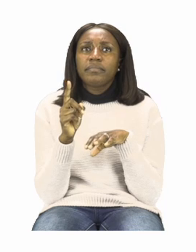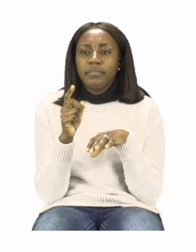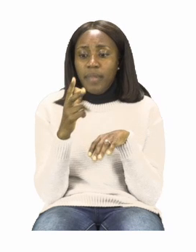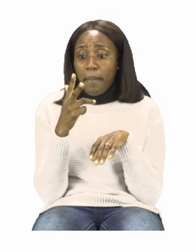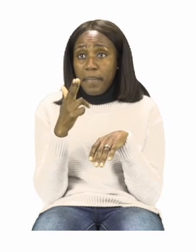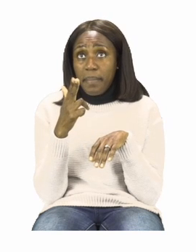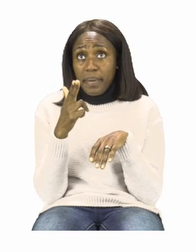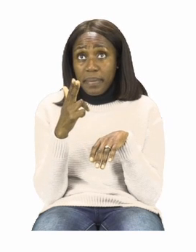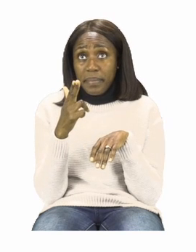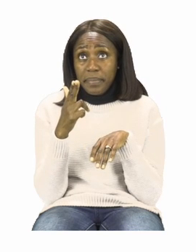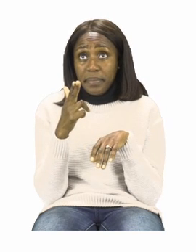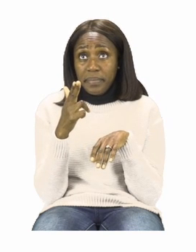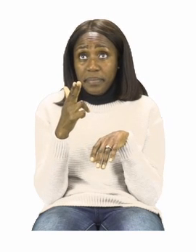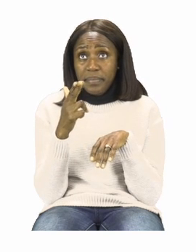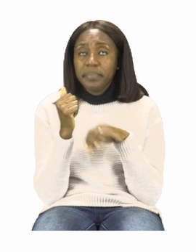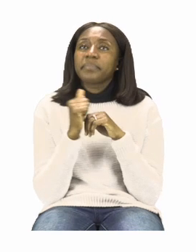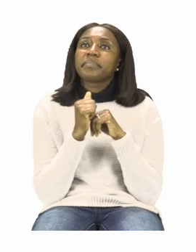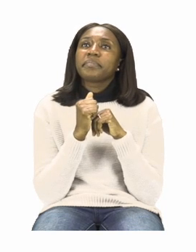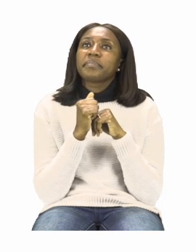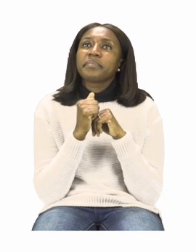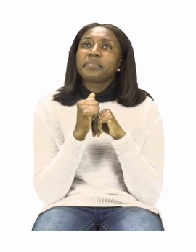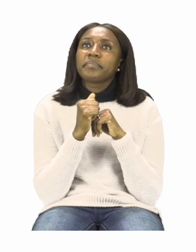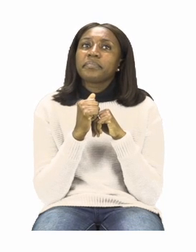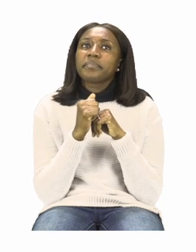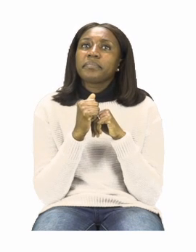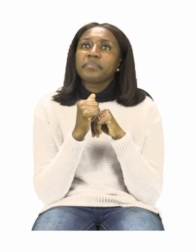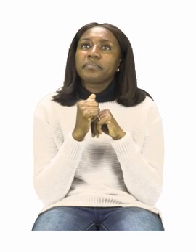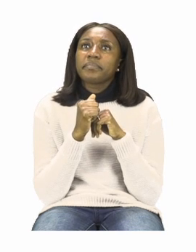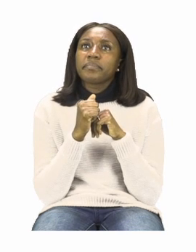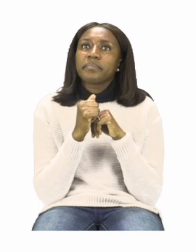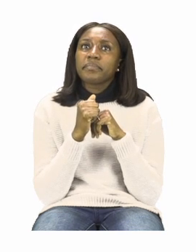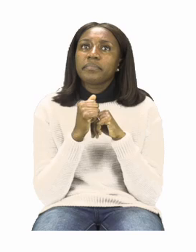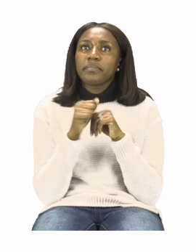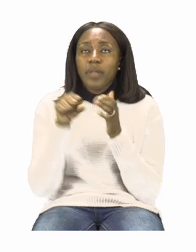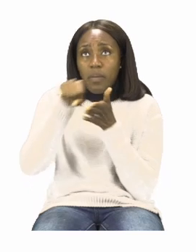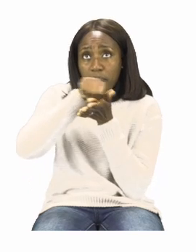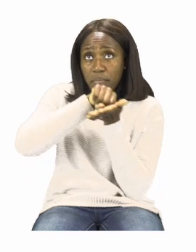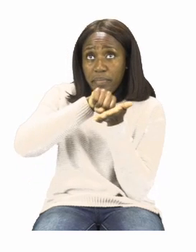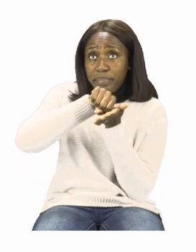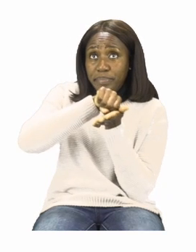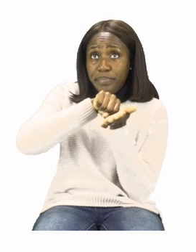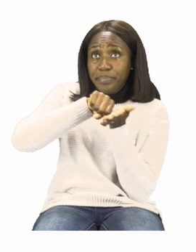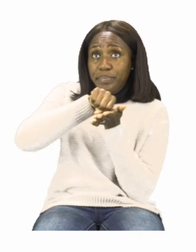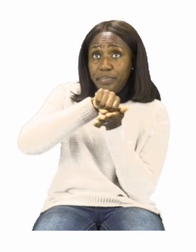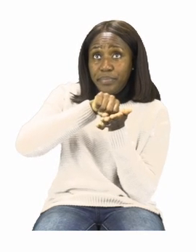of scissors and some glue.